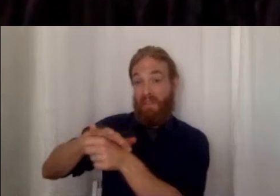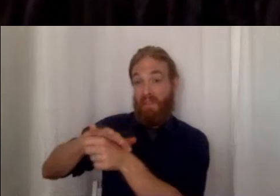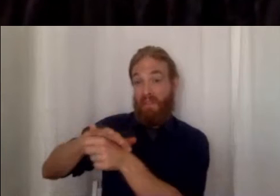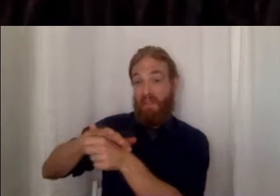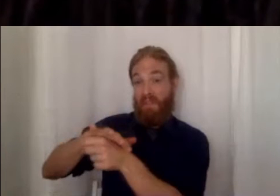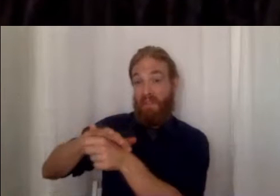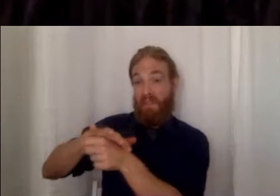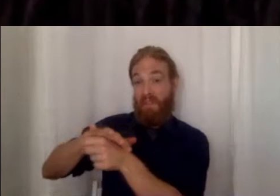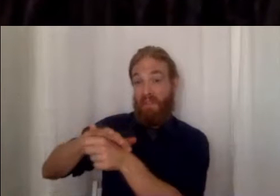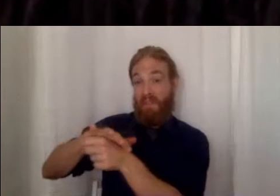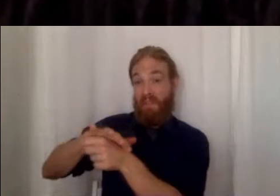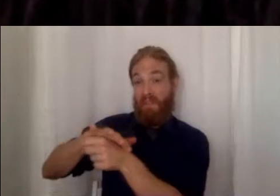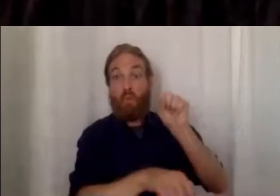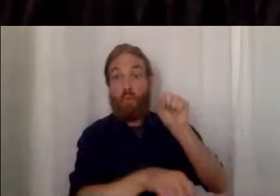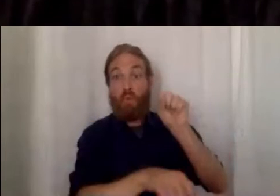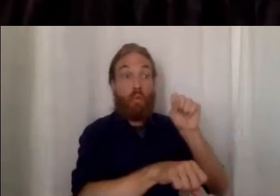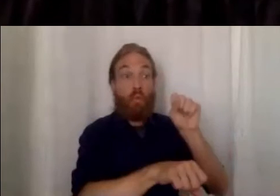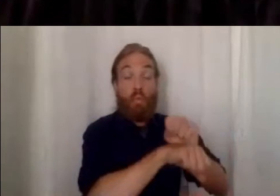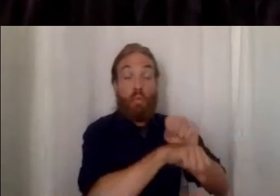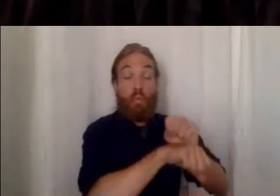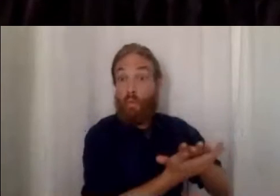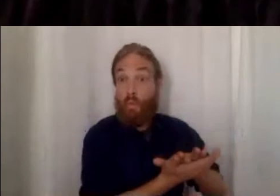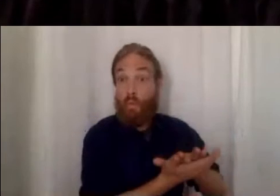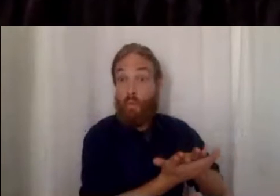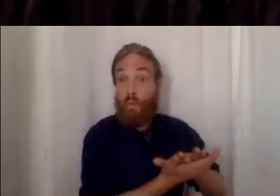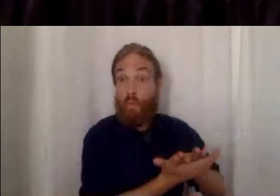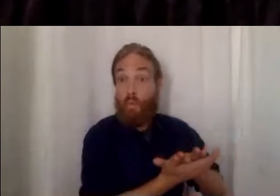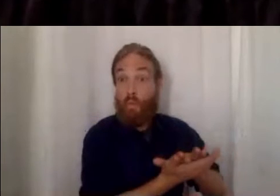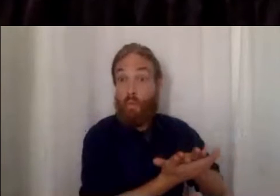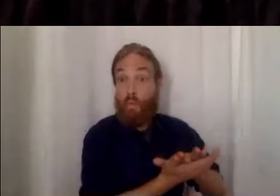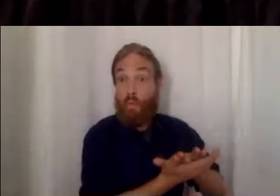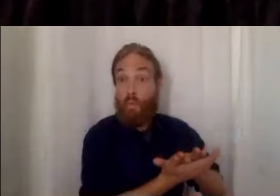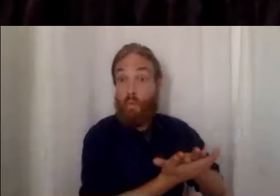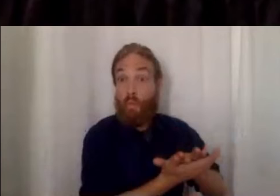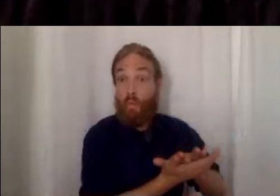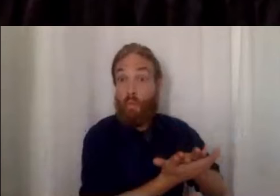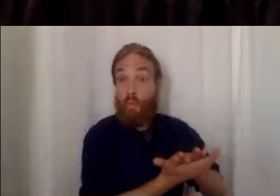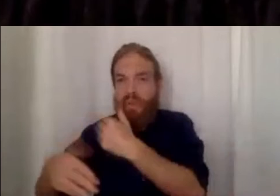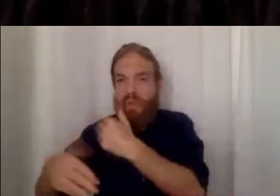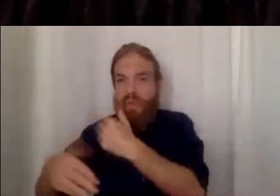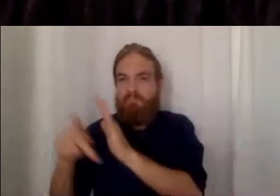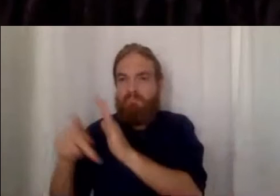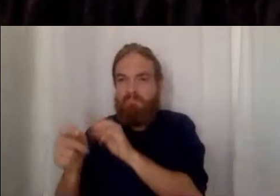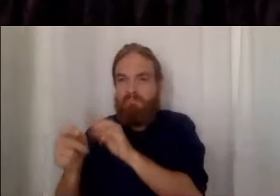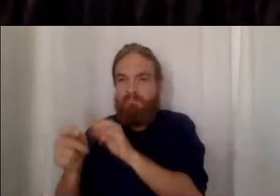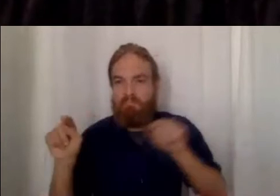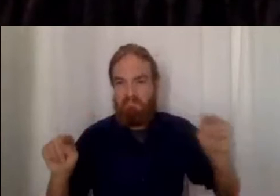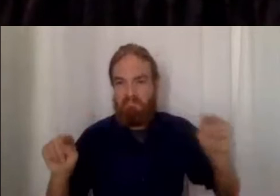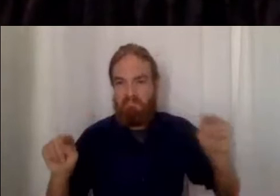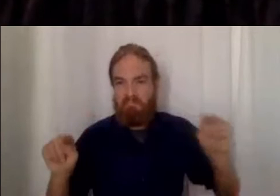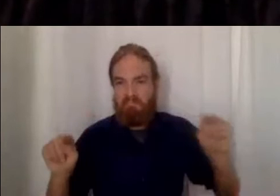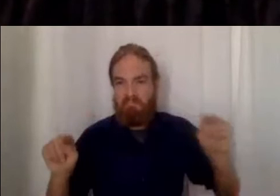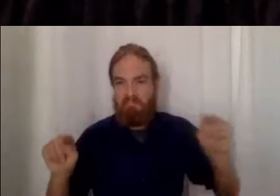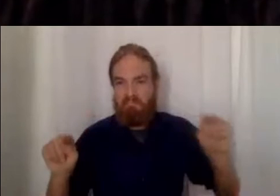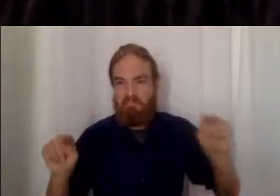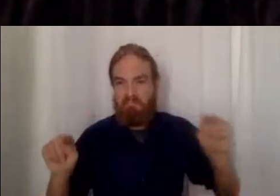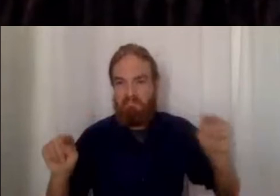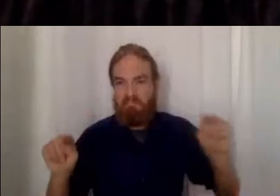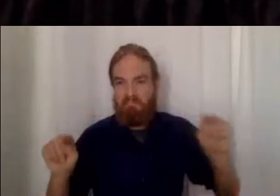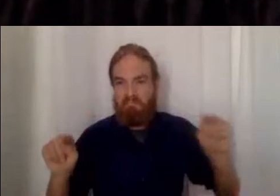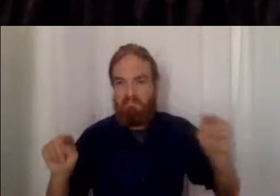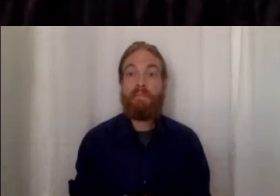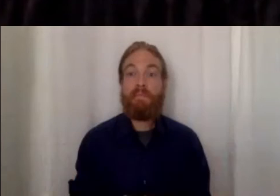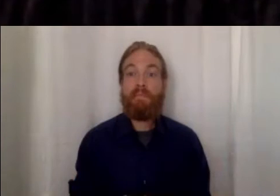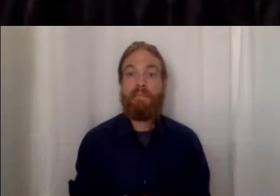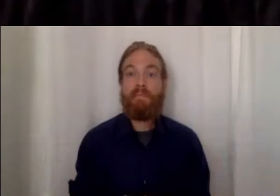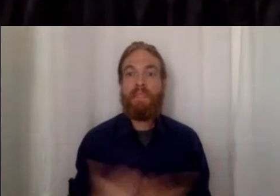and also with long-term care facilities, because we know that that's an area that needs some attention. So that's a whole nother effort that we haven't talked